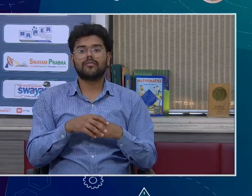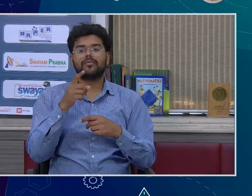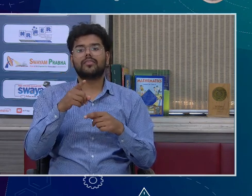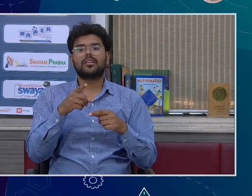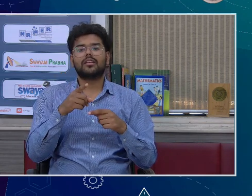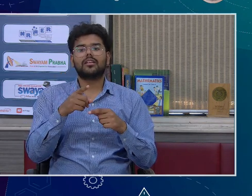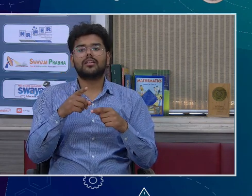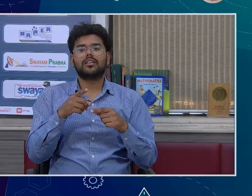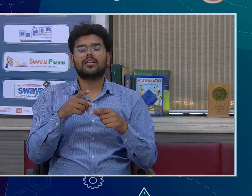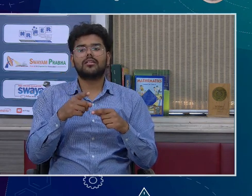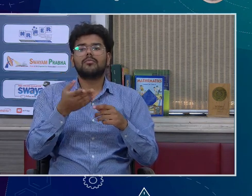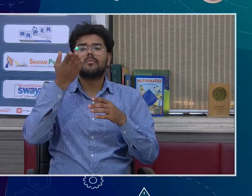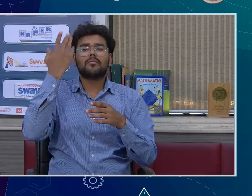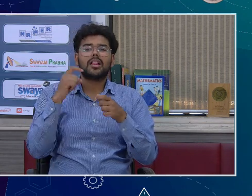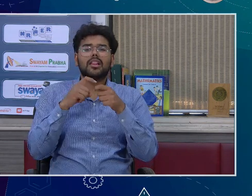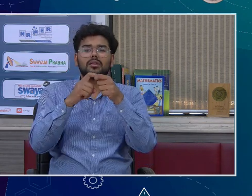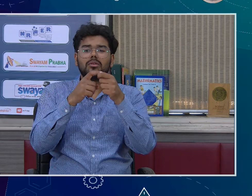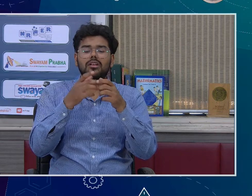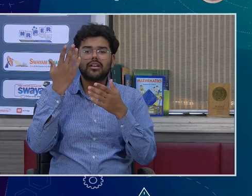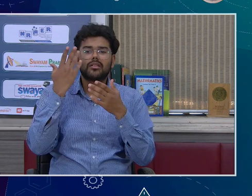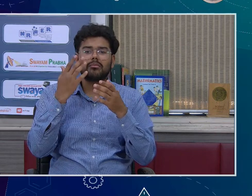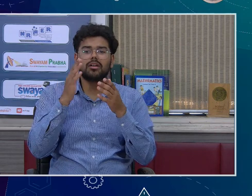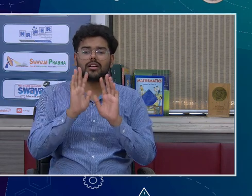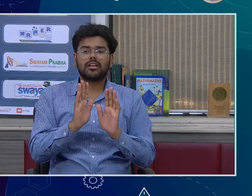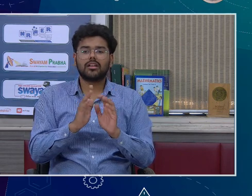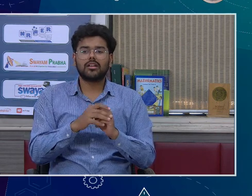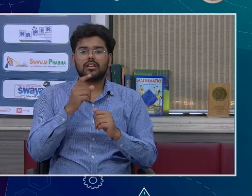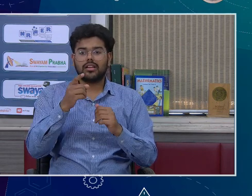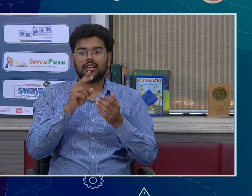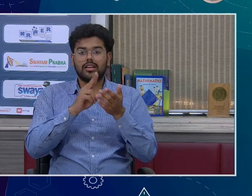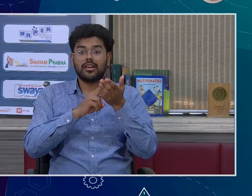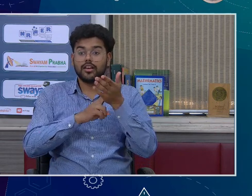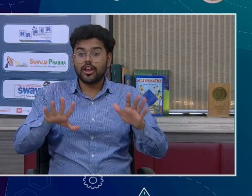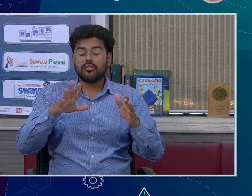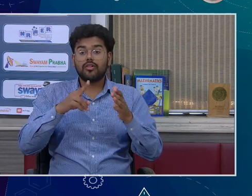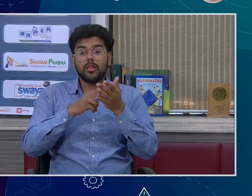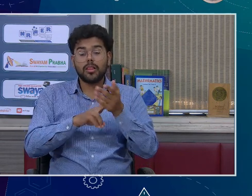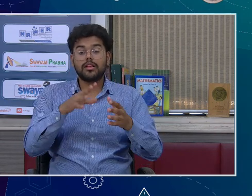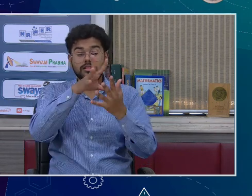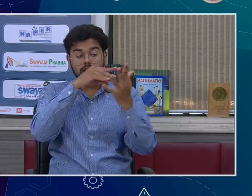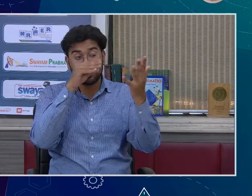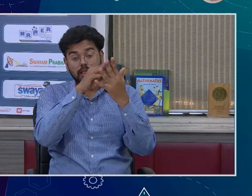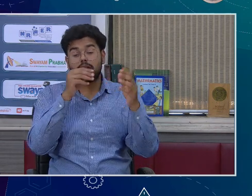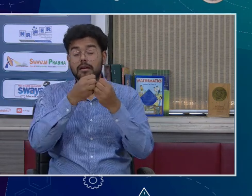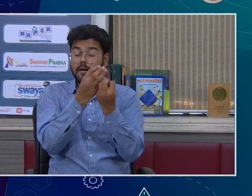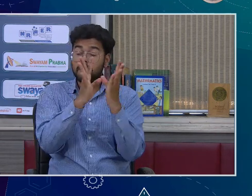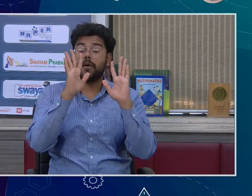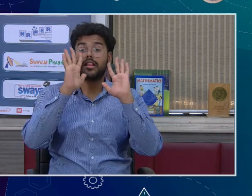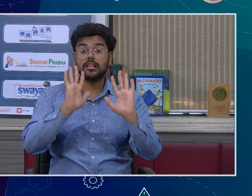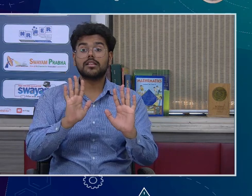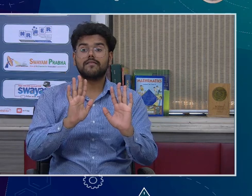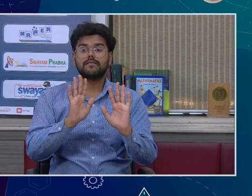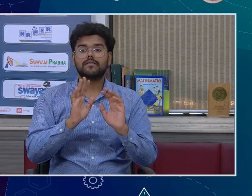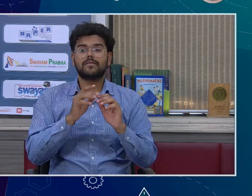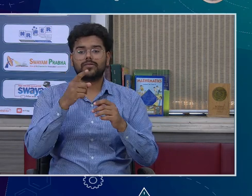previous portion actually. So the moment you, from the nature you learn a lot. So you can actually go to the to the